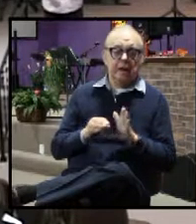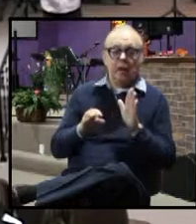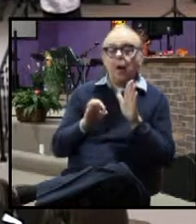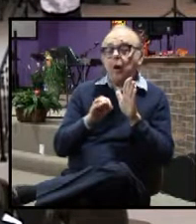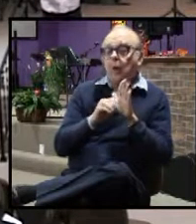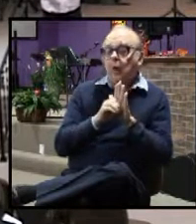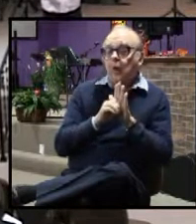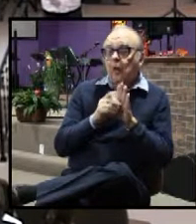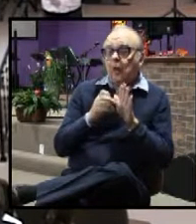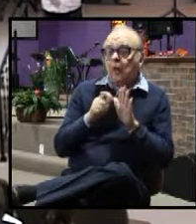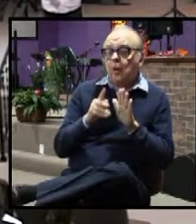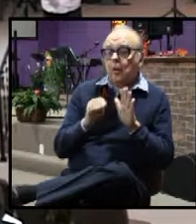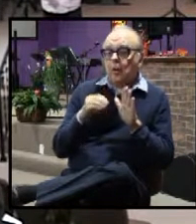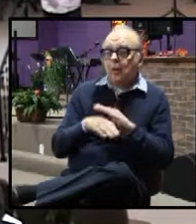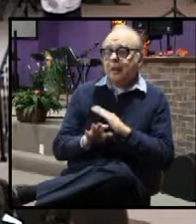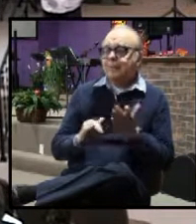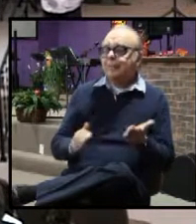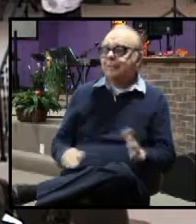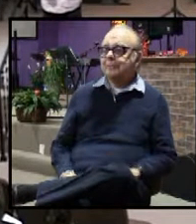in it.